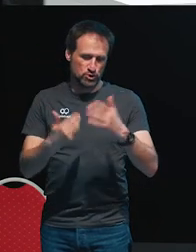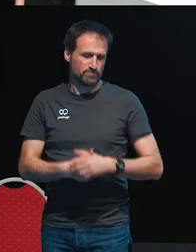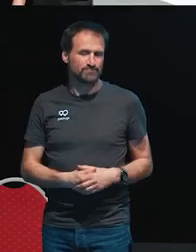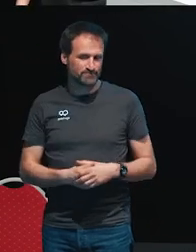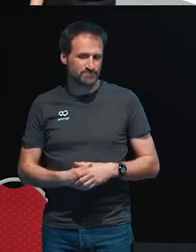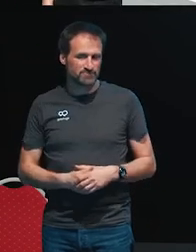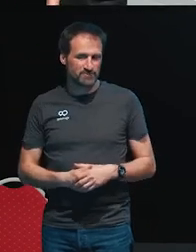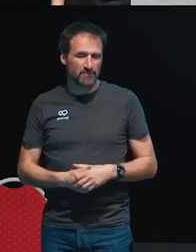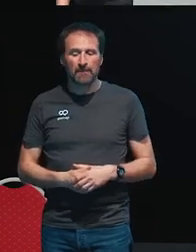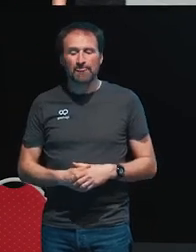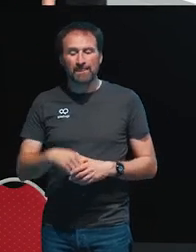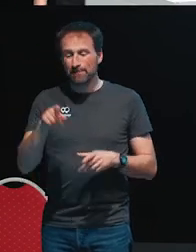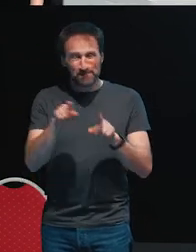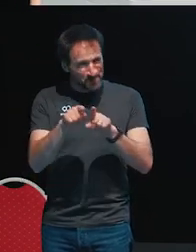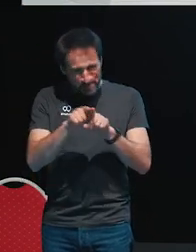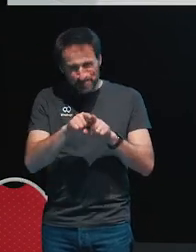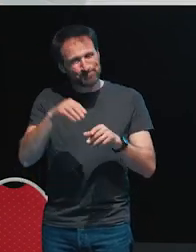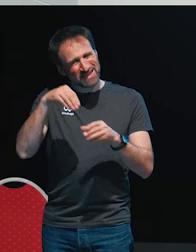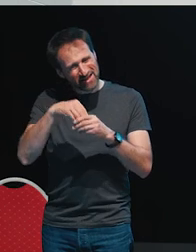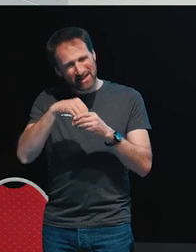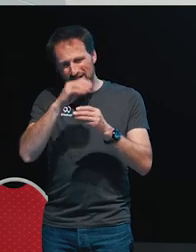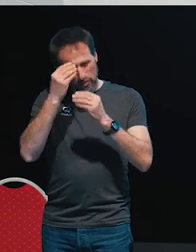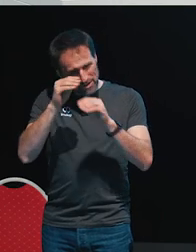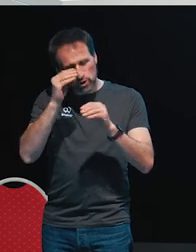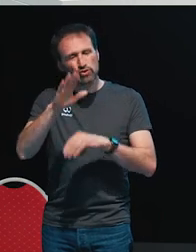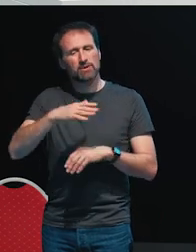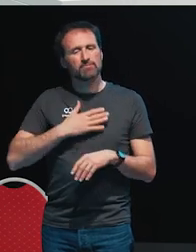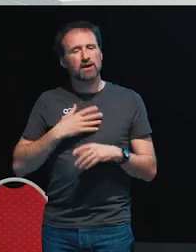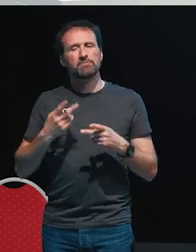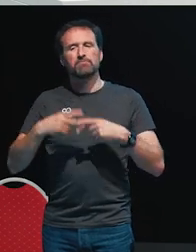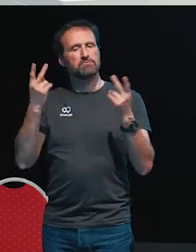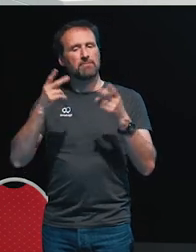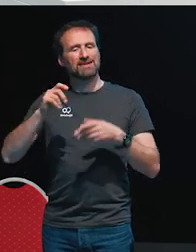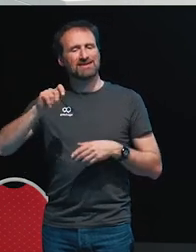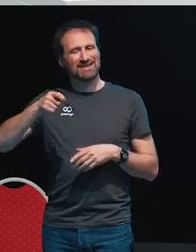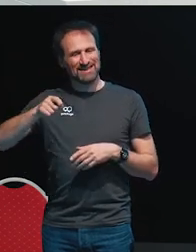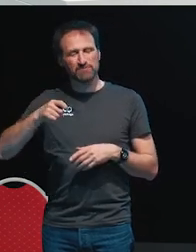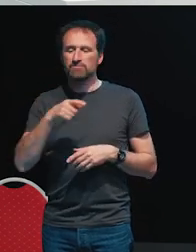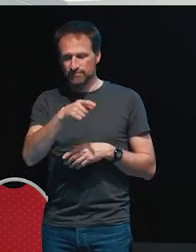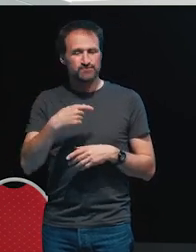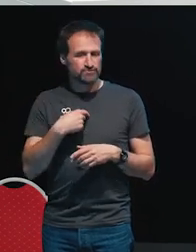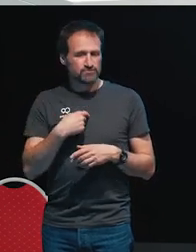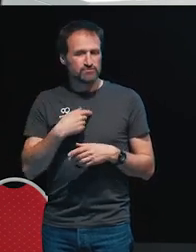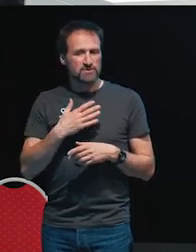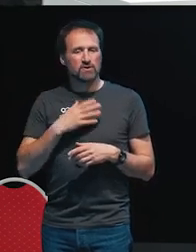same thing. It contains all the information about my public key, which you can use to verify the JSON Web Tokens issued by me.